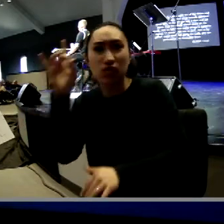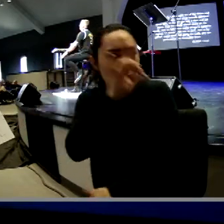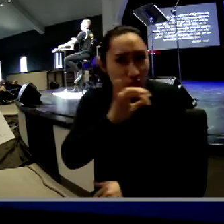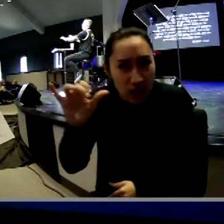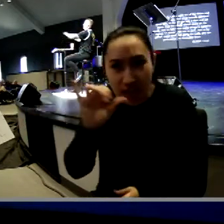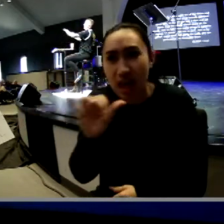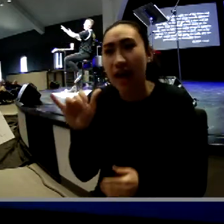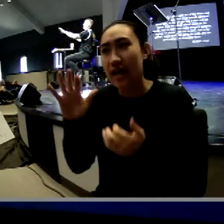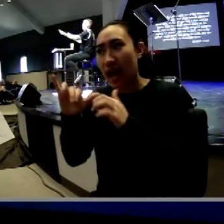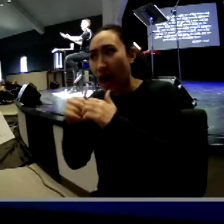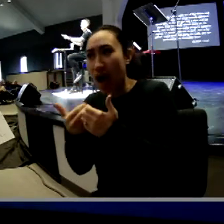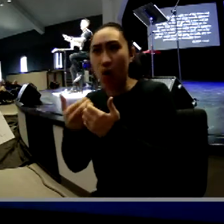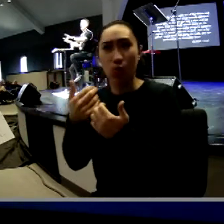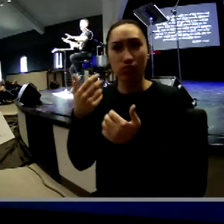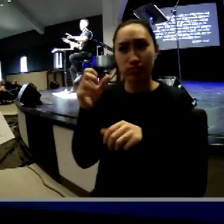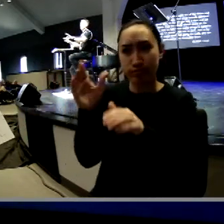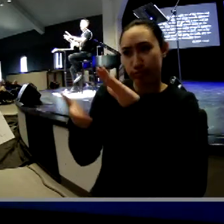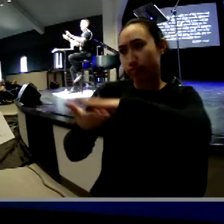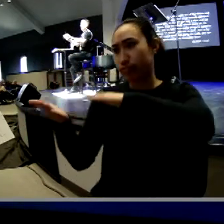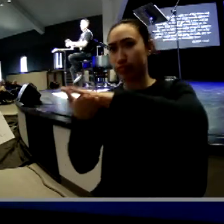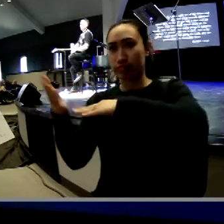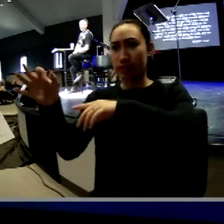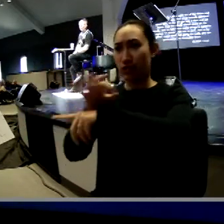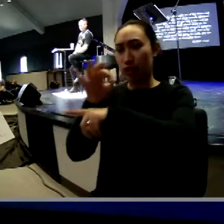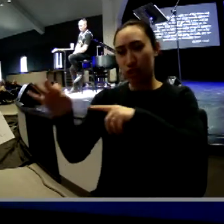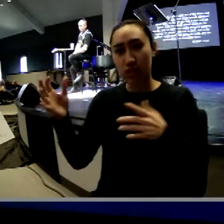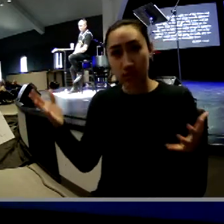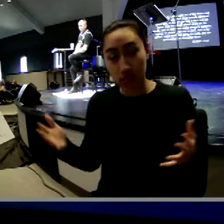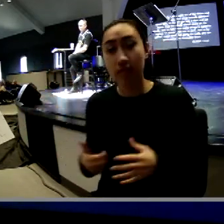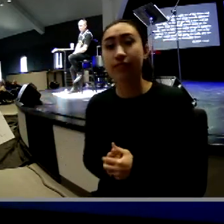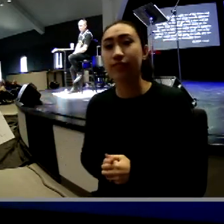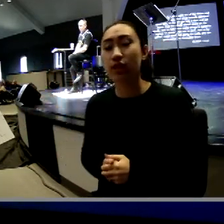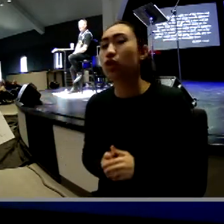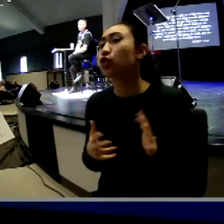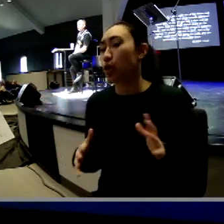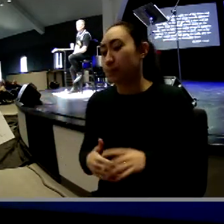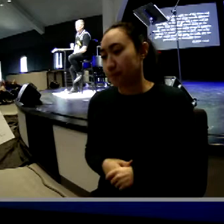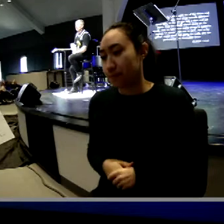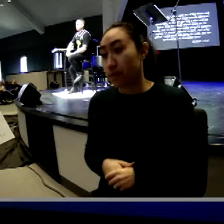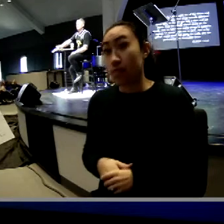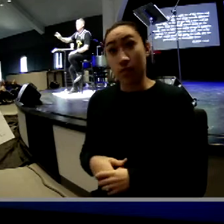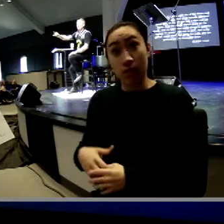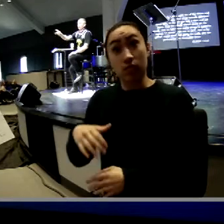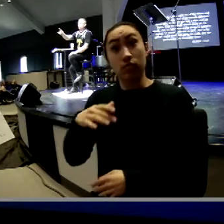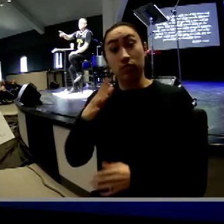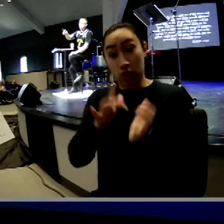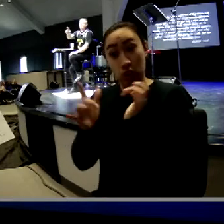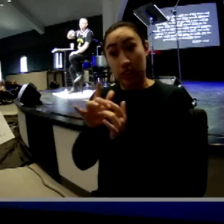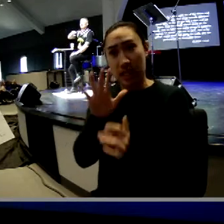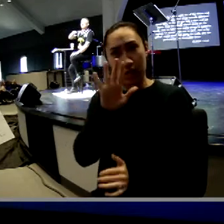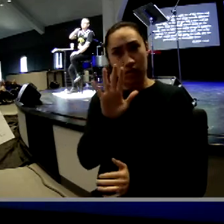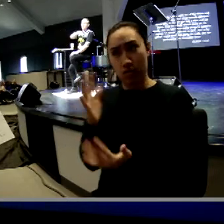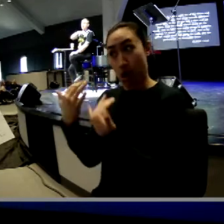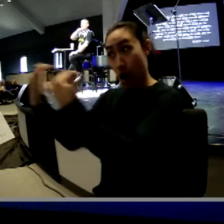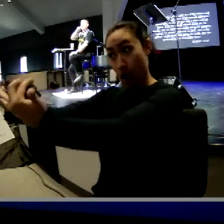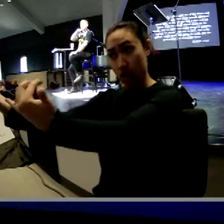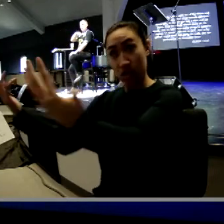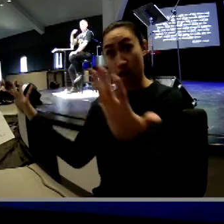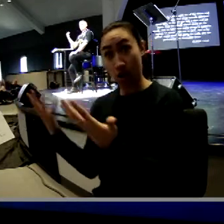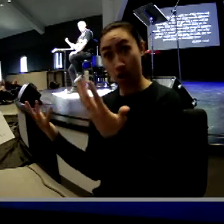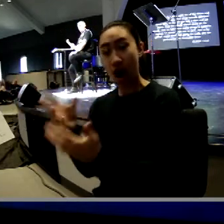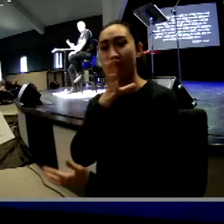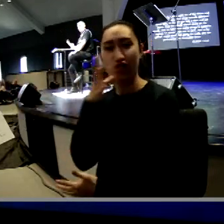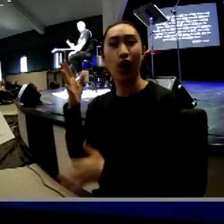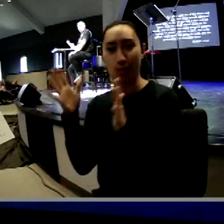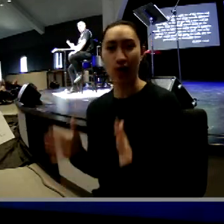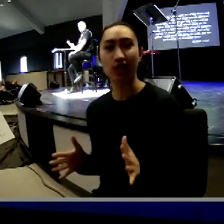this. And the audience that's there are a bunch of farmers. The truth is those people that are listening to this